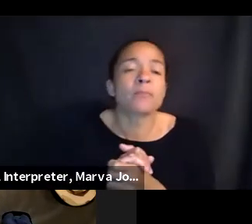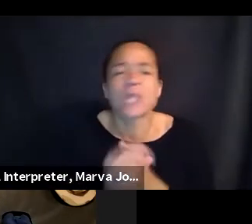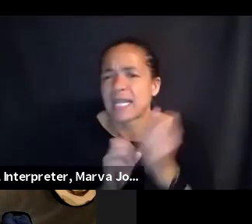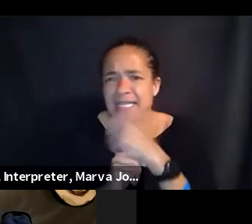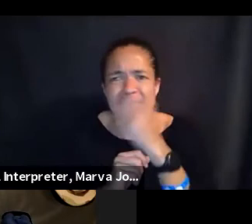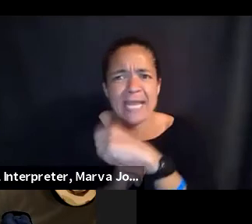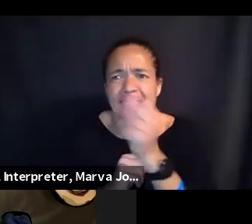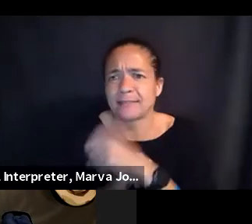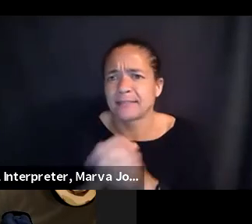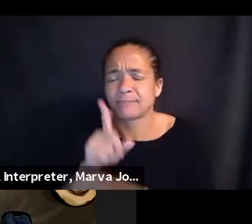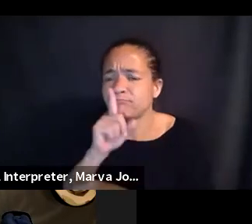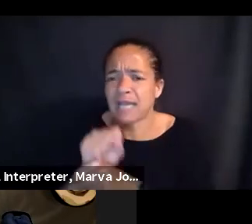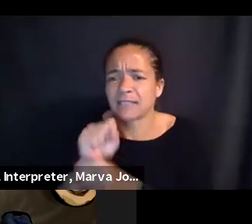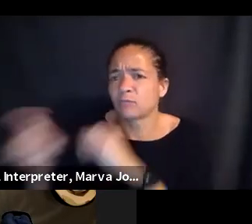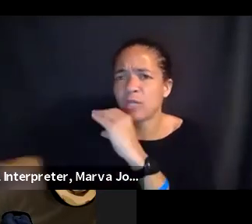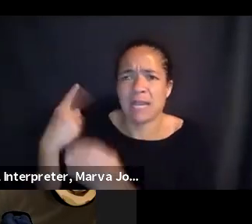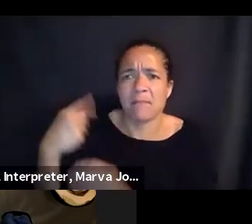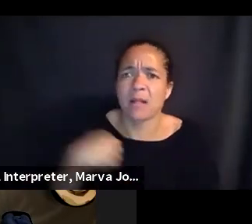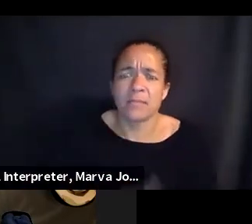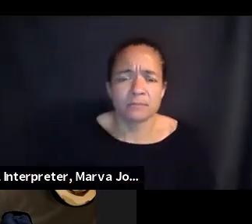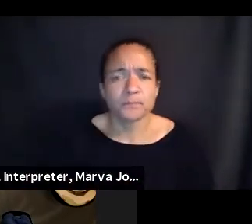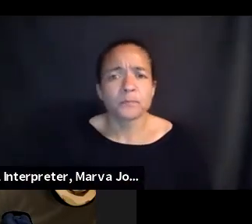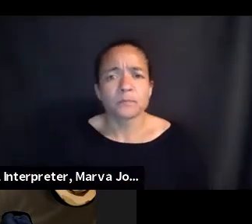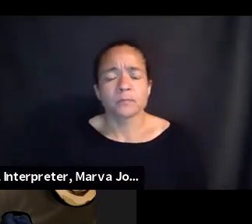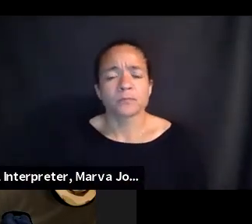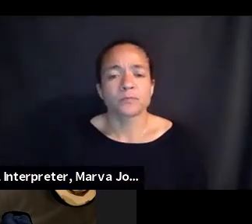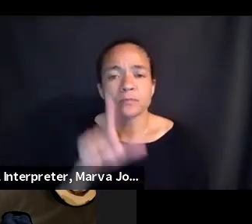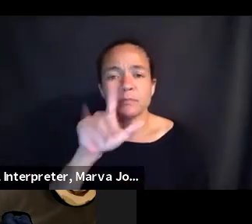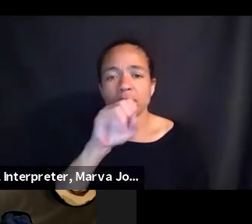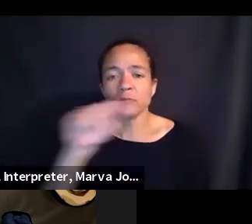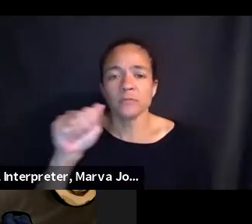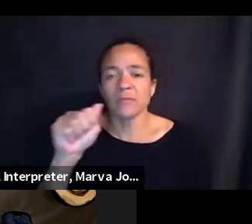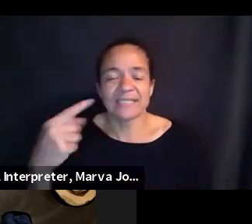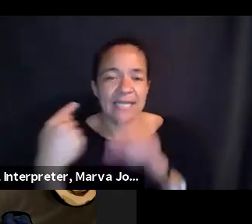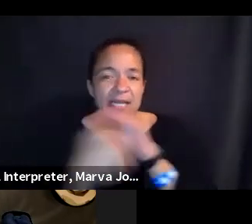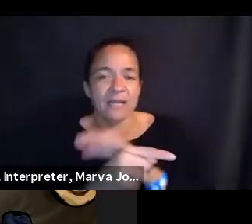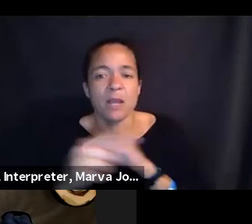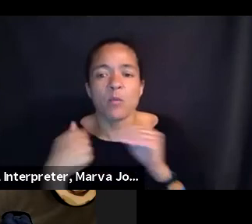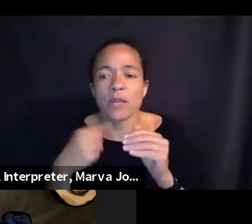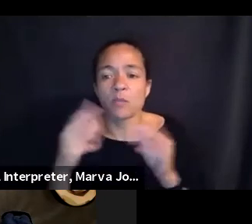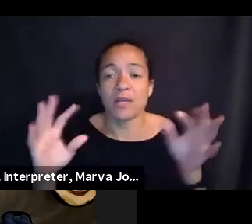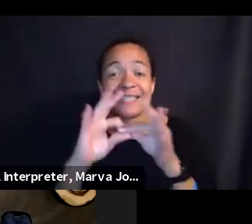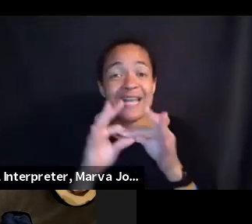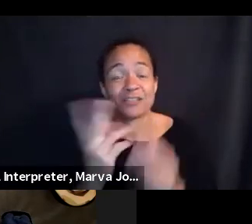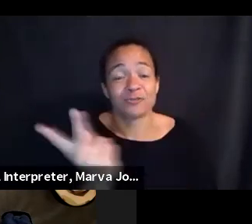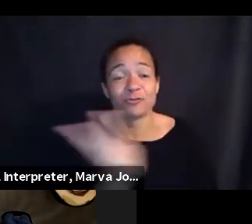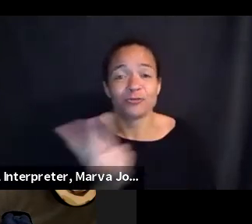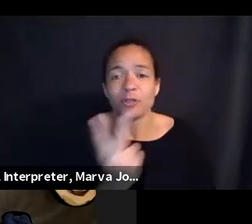to shoot me an email. Okay. So, Lisa, if you don't mind, we'll make sure to put you in touch with Sharon. We'll take responsibility for that.